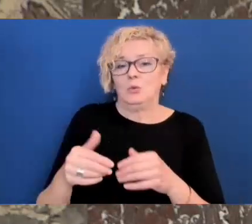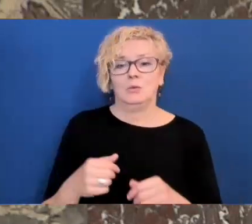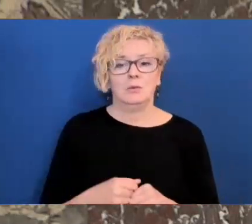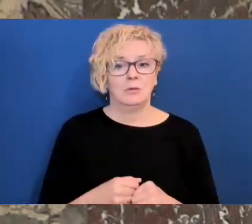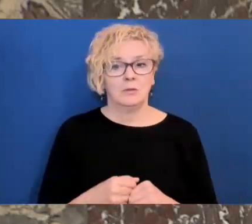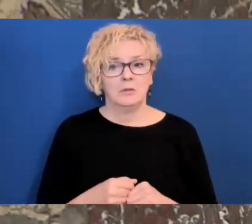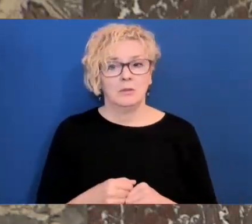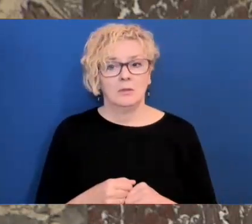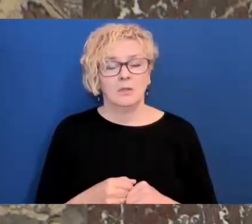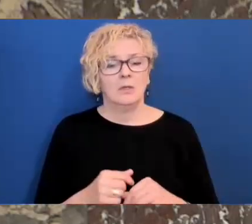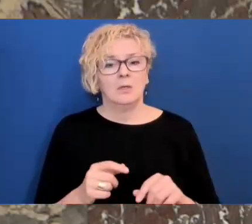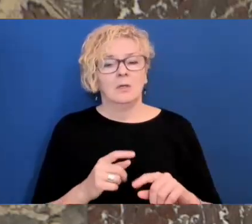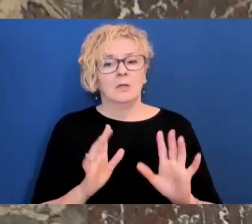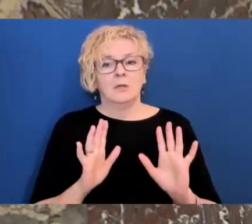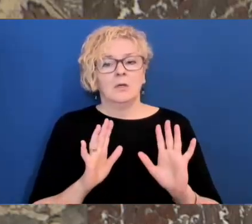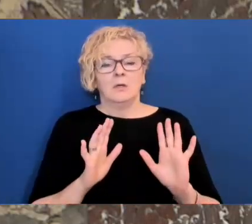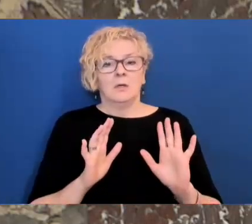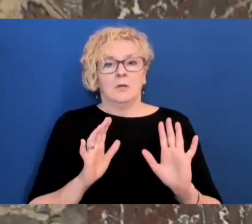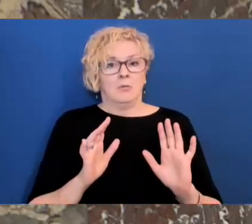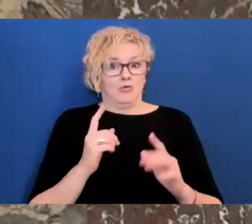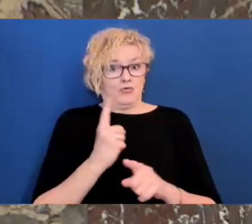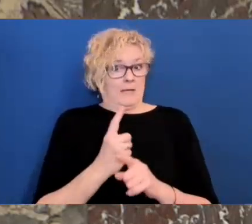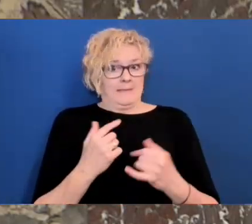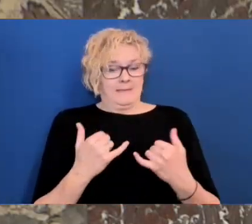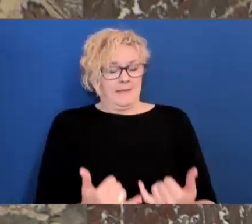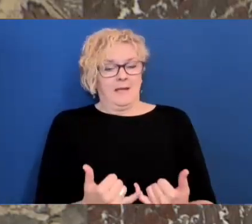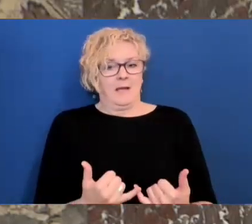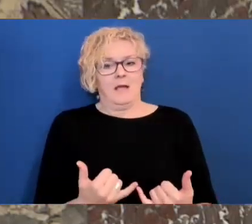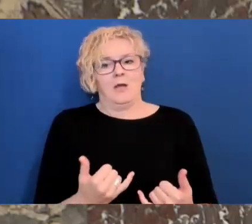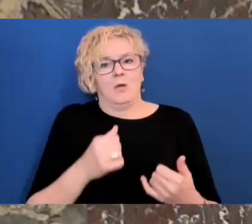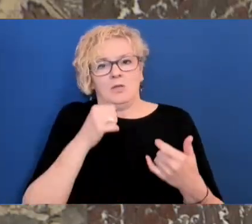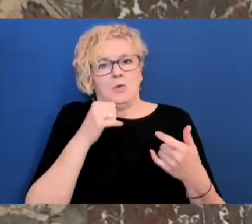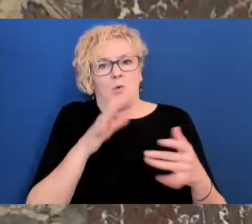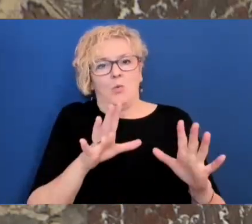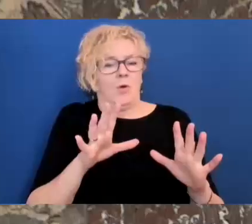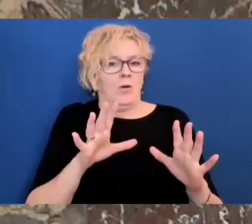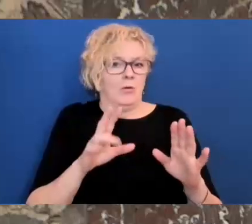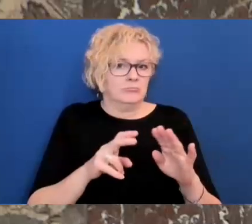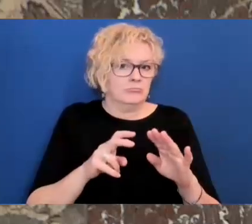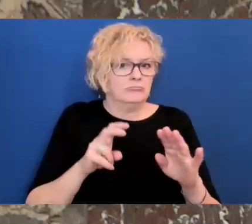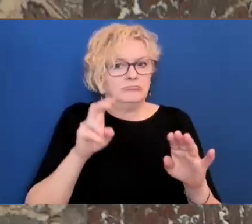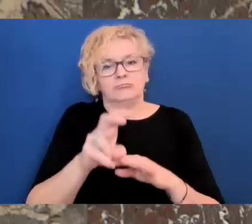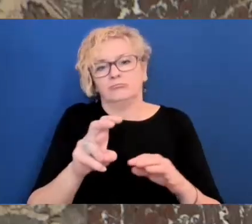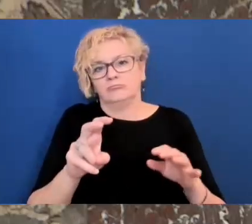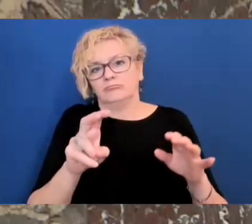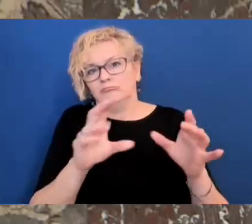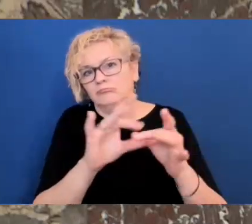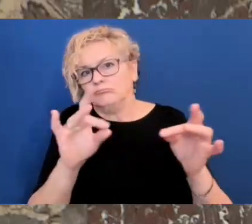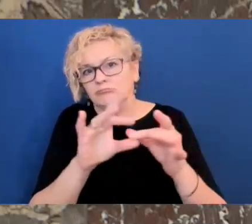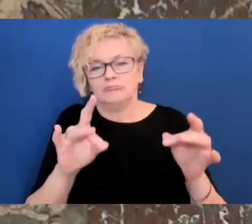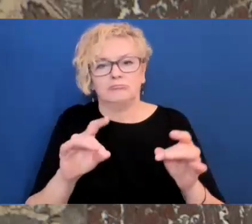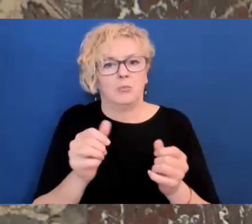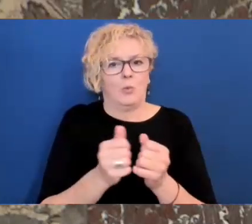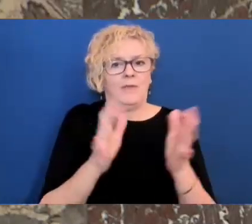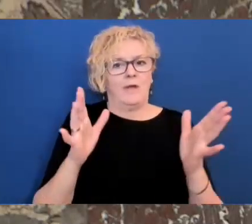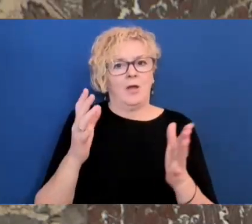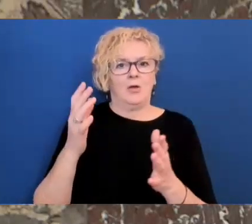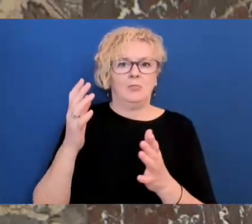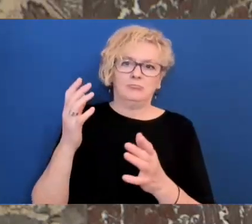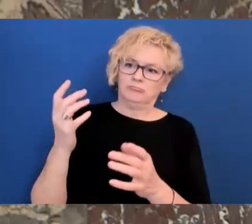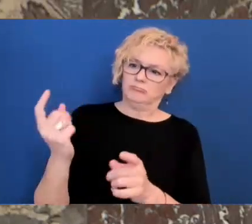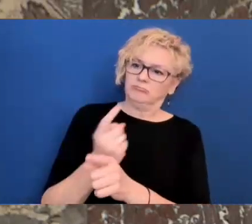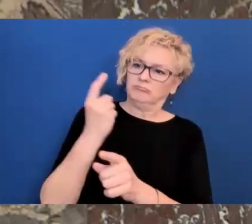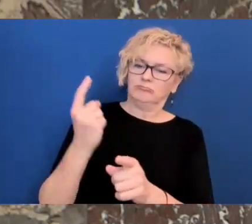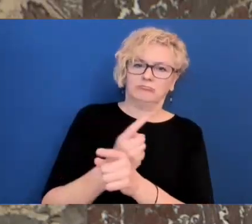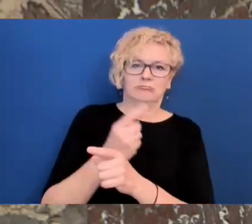conviction at this stage. I also want to say, this man made a decision. He decided to drive a vehicle into a